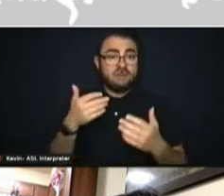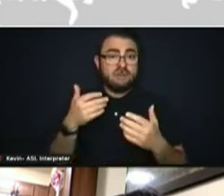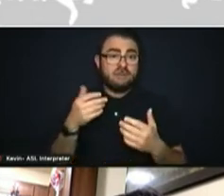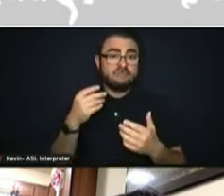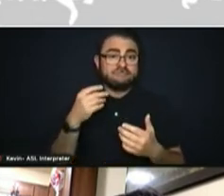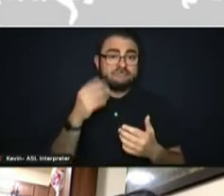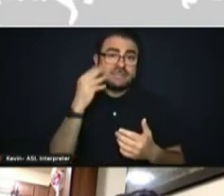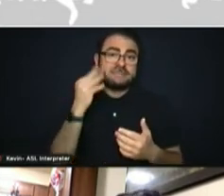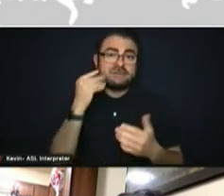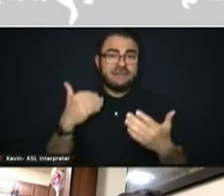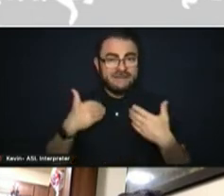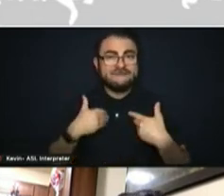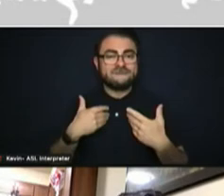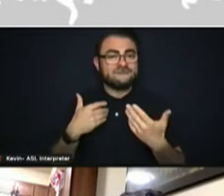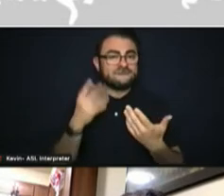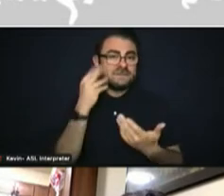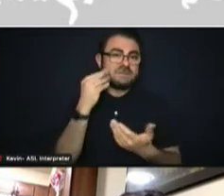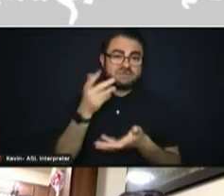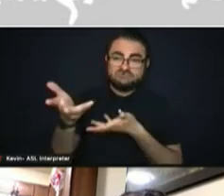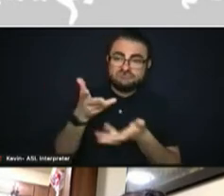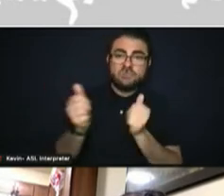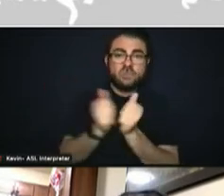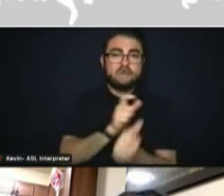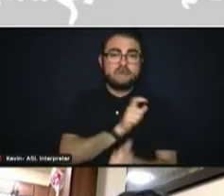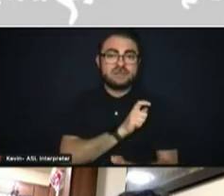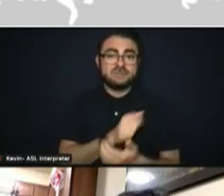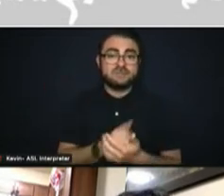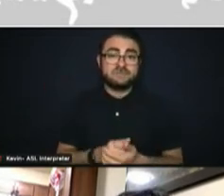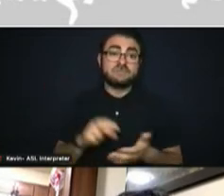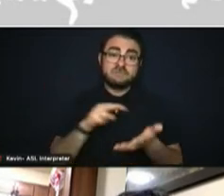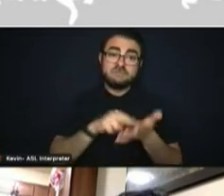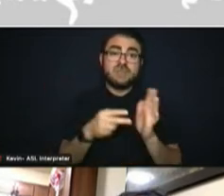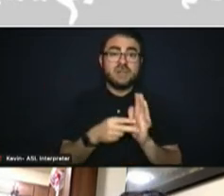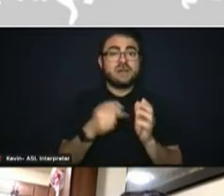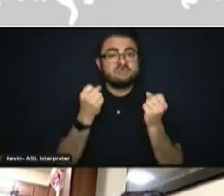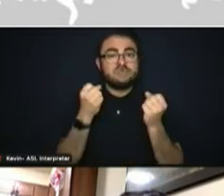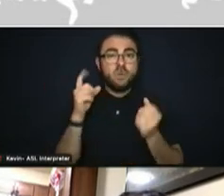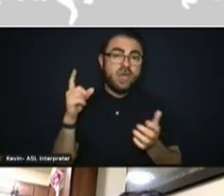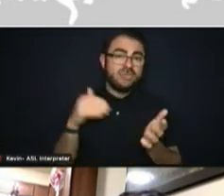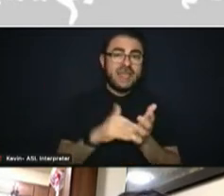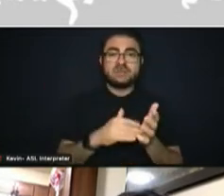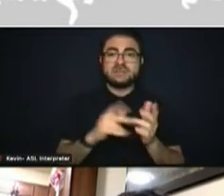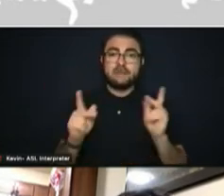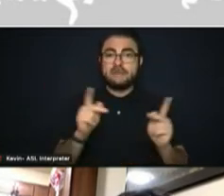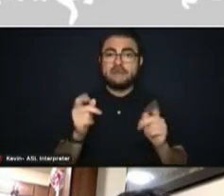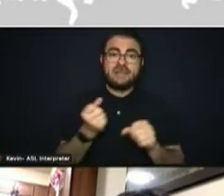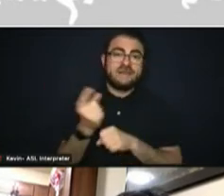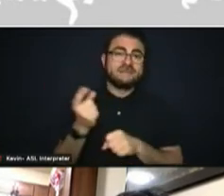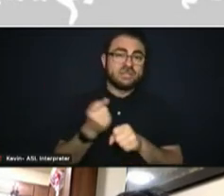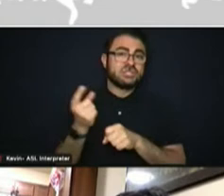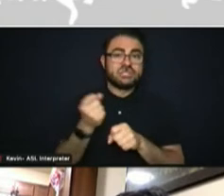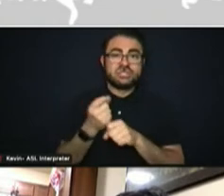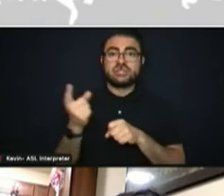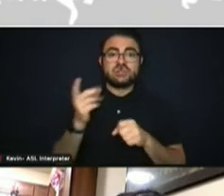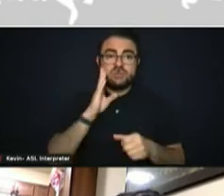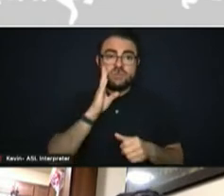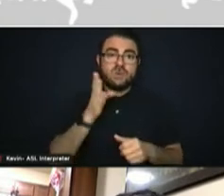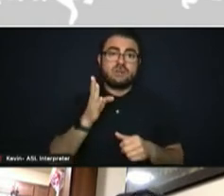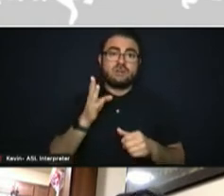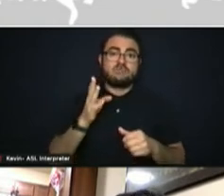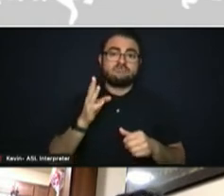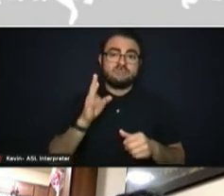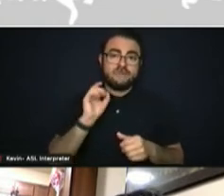of community engagement here that would engage literally thousands of people every year. These are the people that know about real